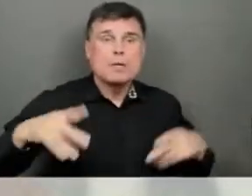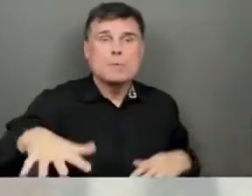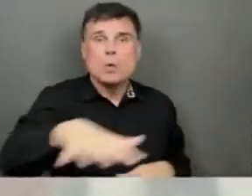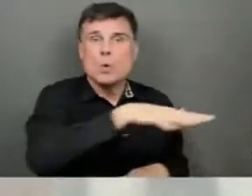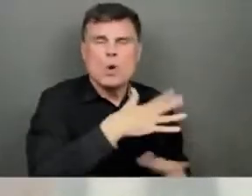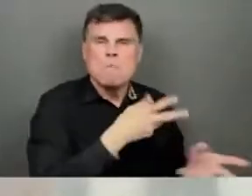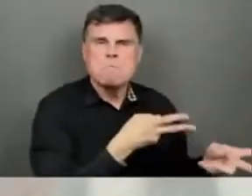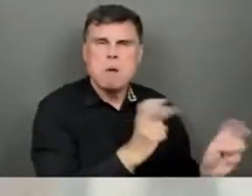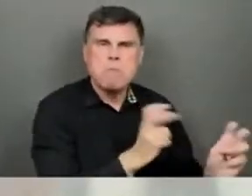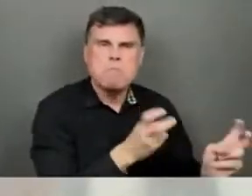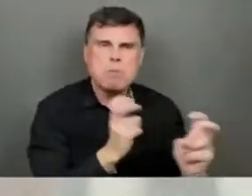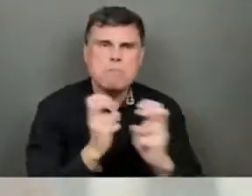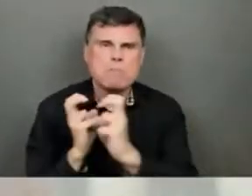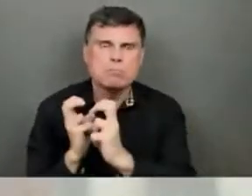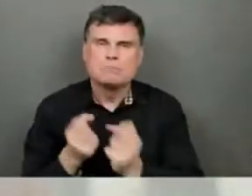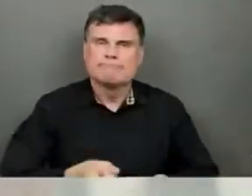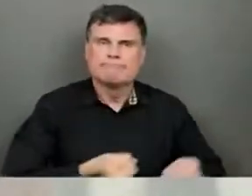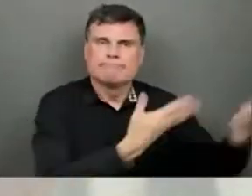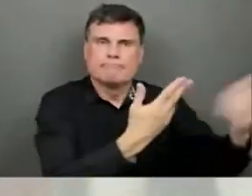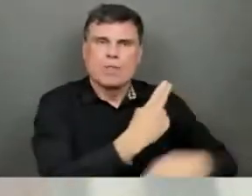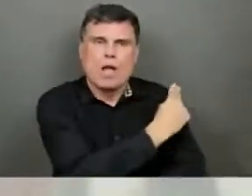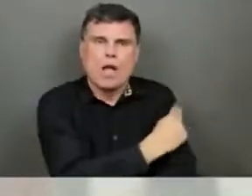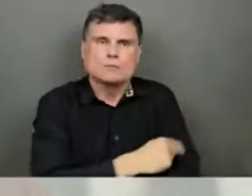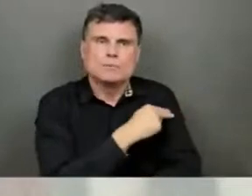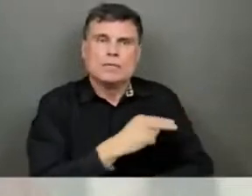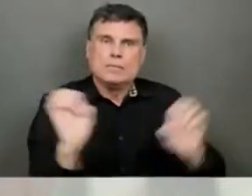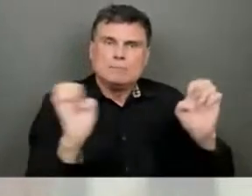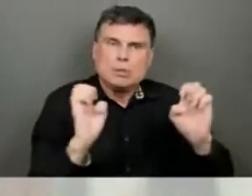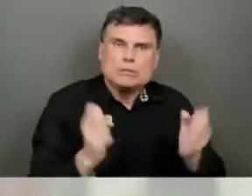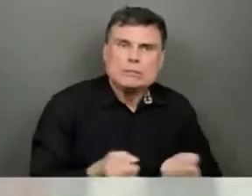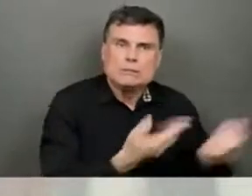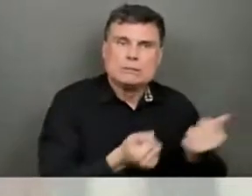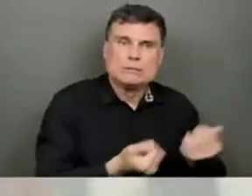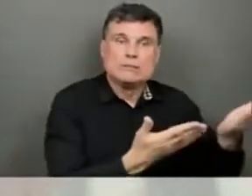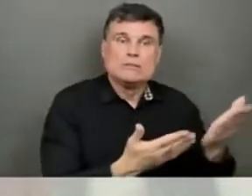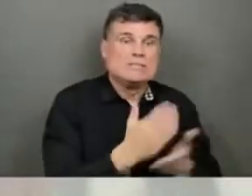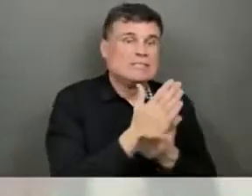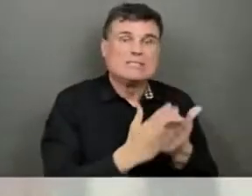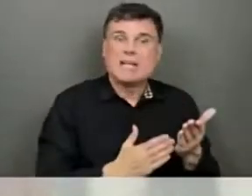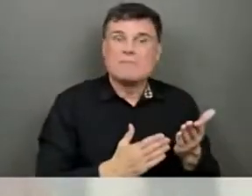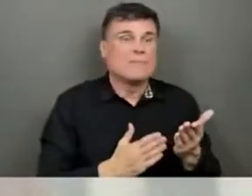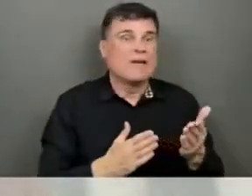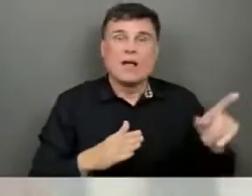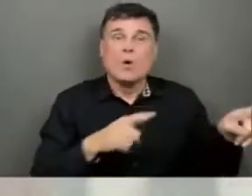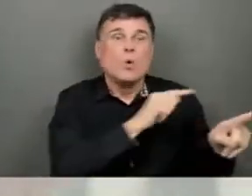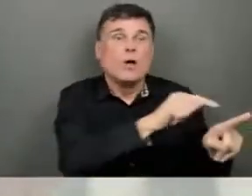departments. These were people who were not yet vaccinated very often.